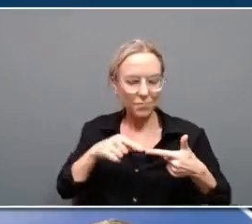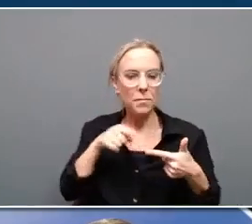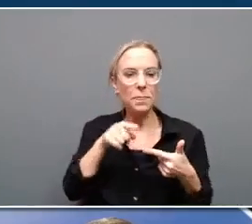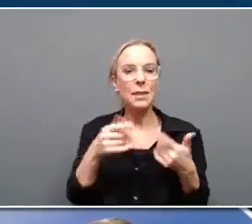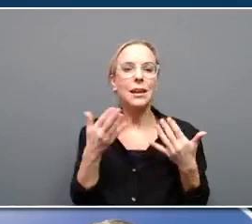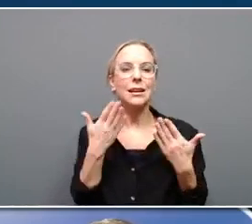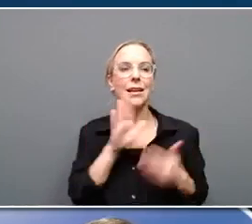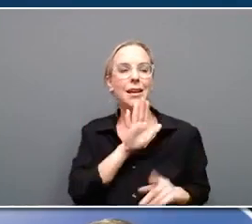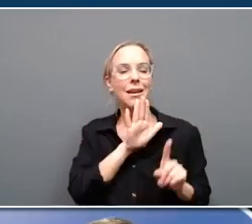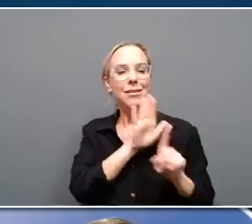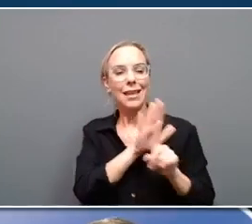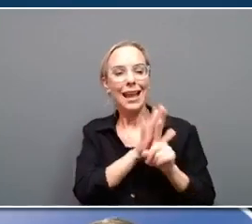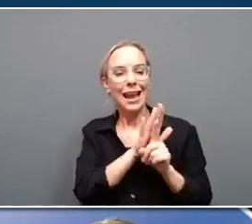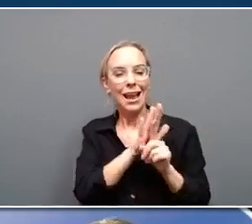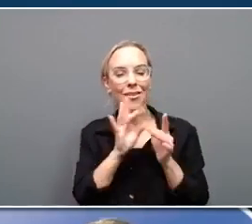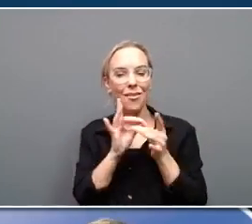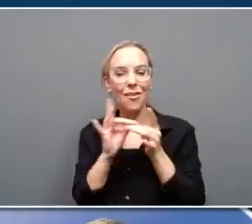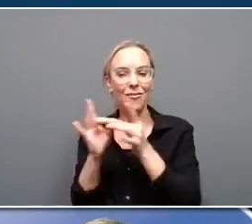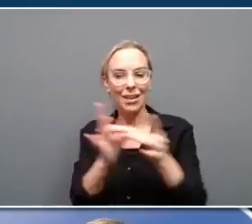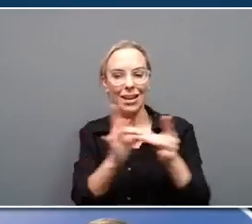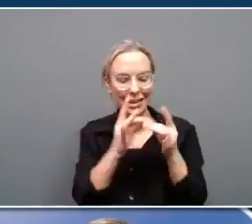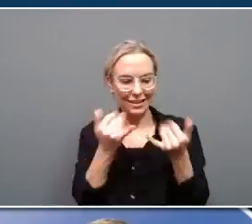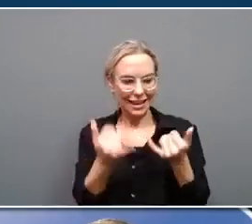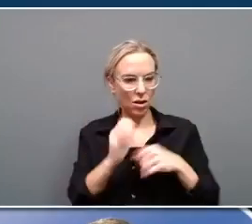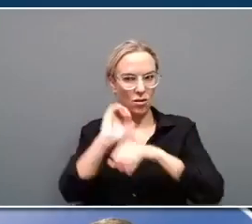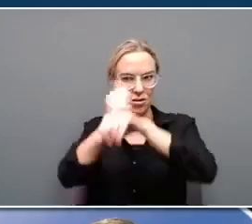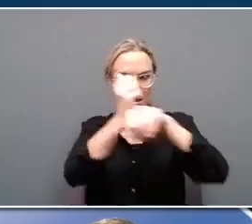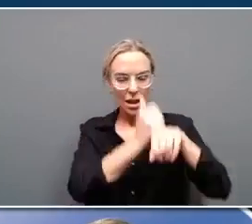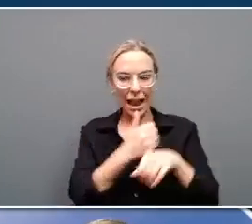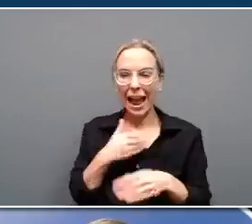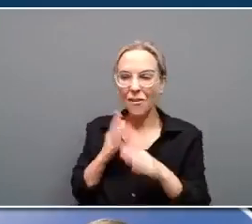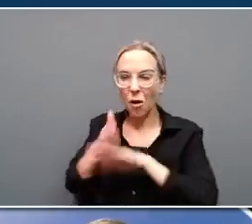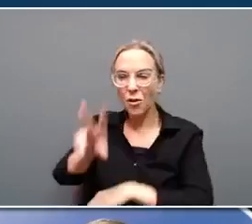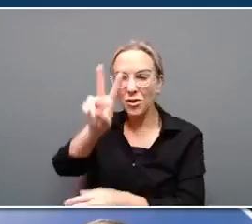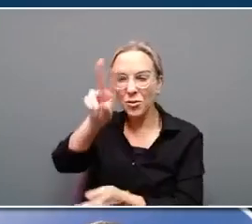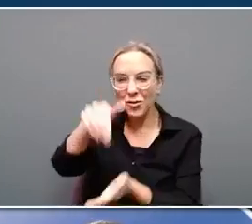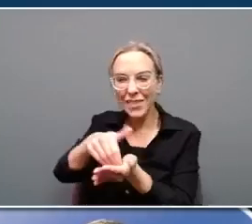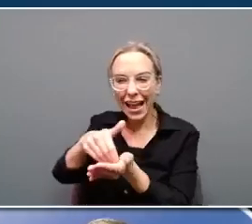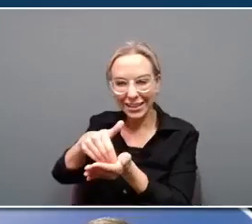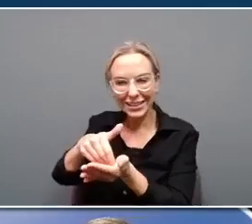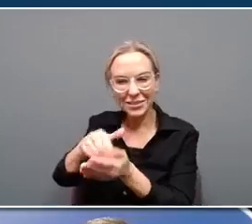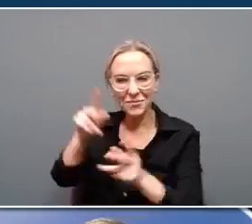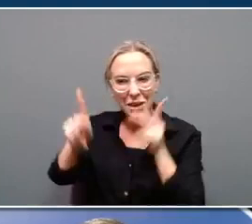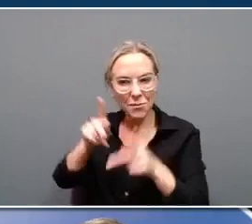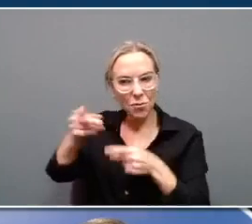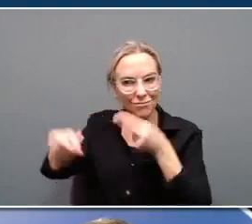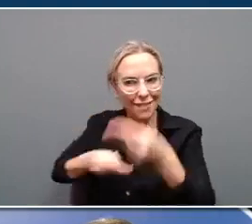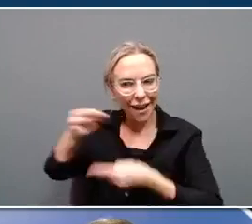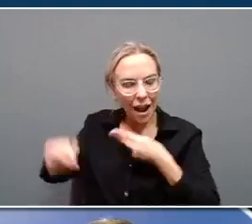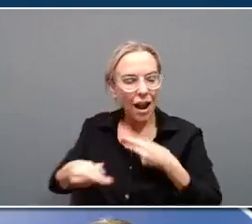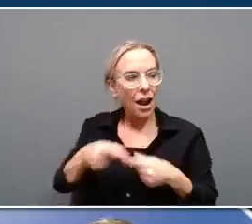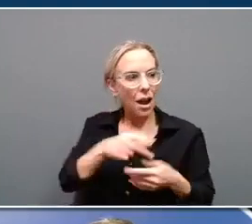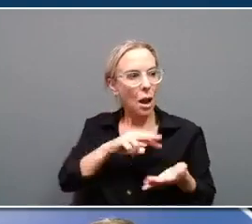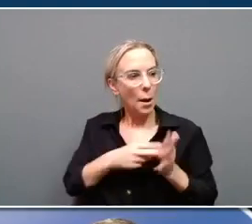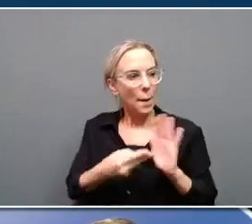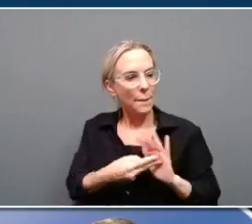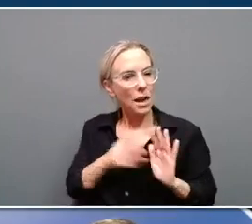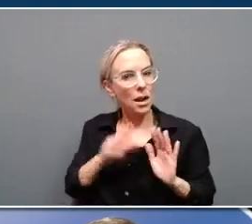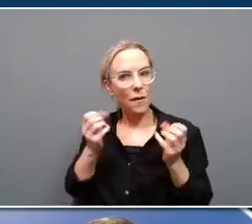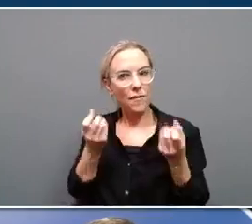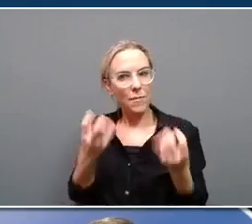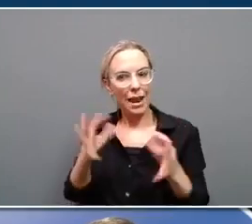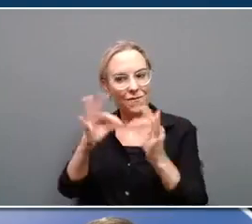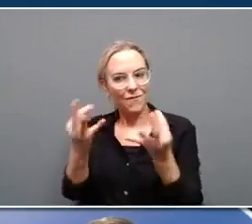over 2,000 employees. That's 2,000 of our families that, because of our relationship with this company, can put food